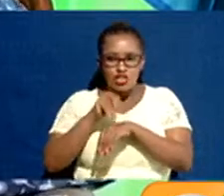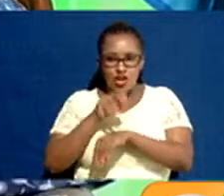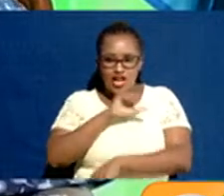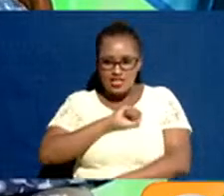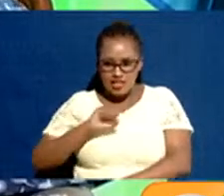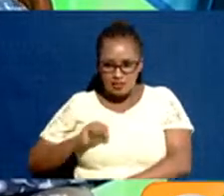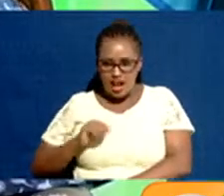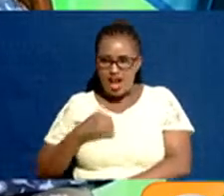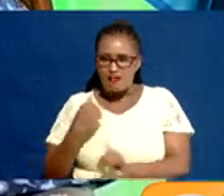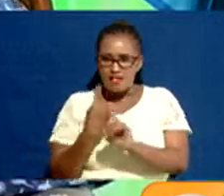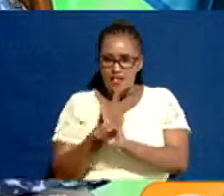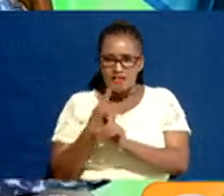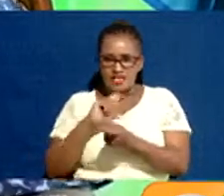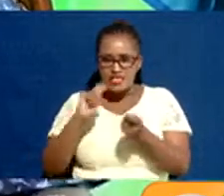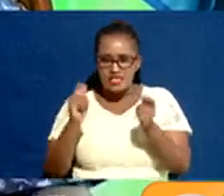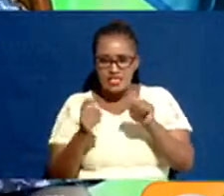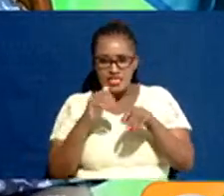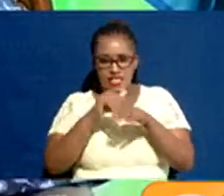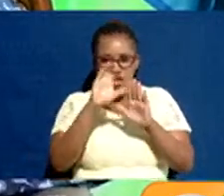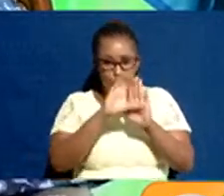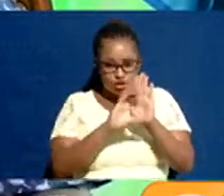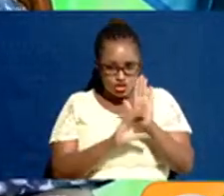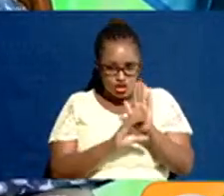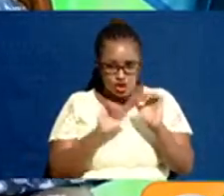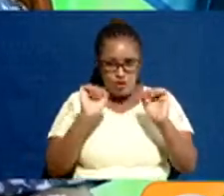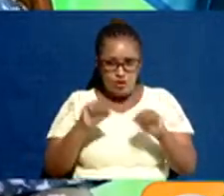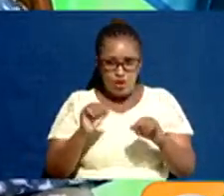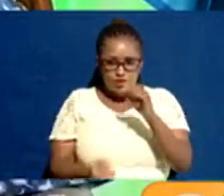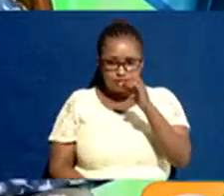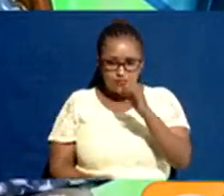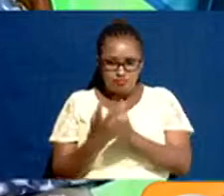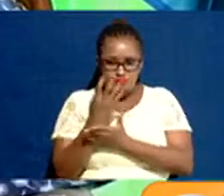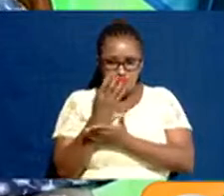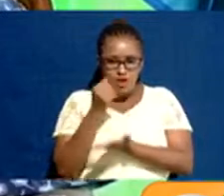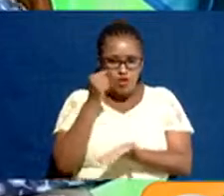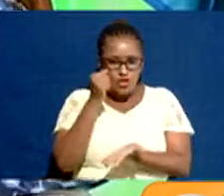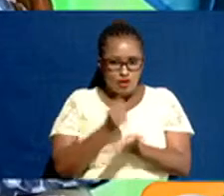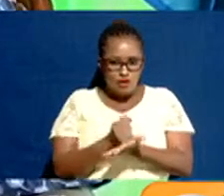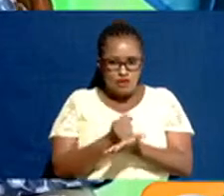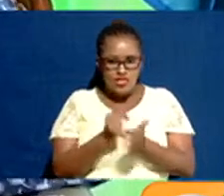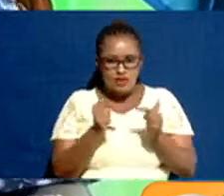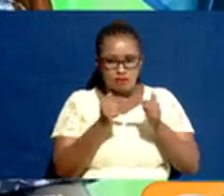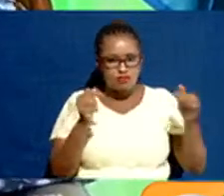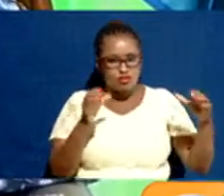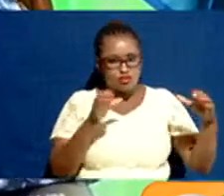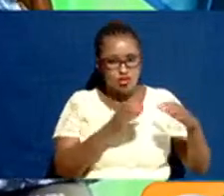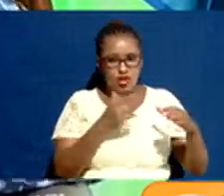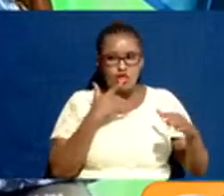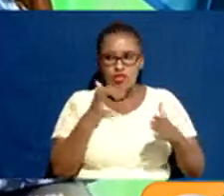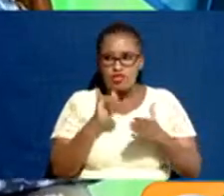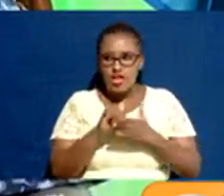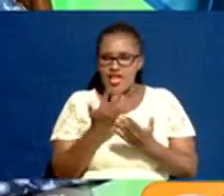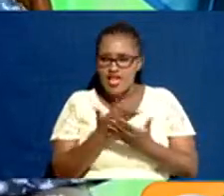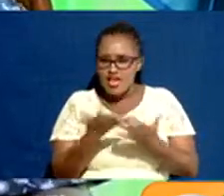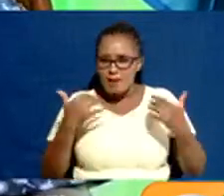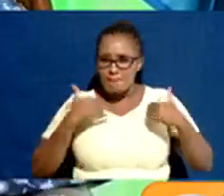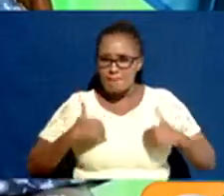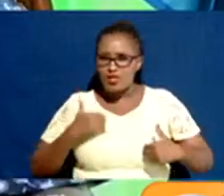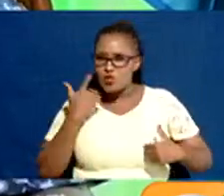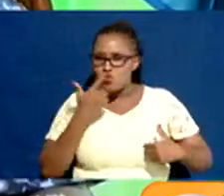various amendments to the Constitution to create the office of the leader of official opposition so that whoever is